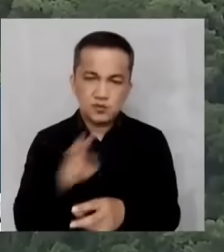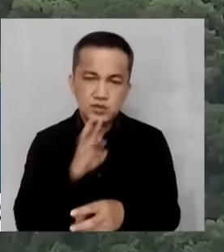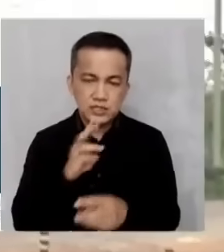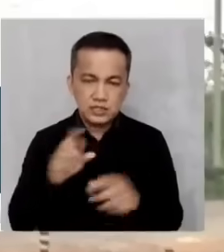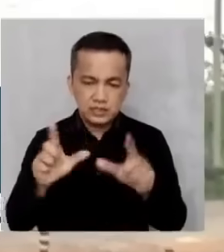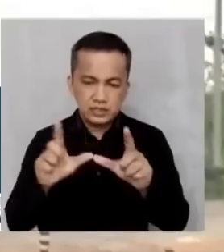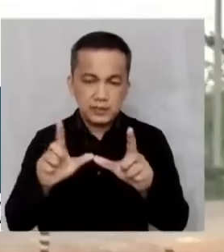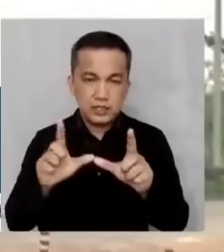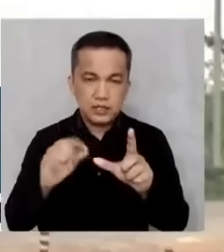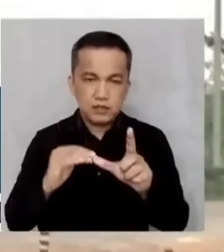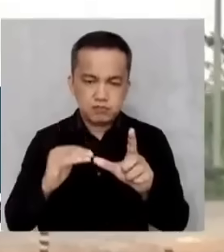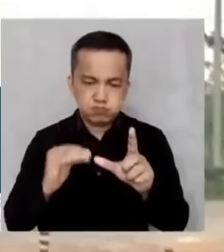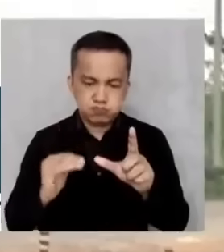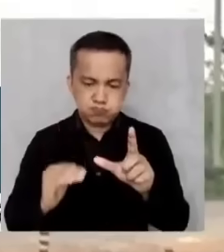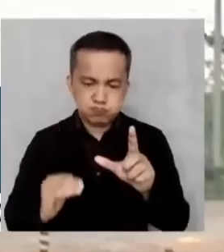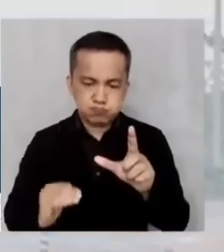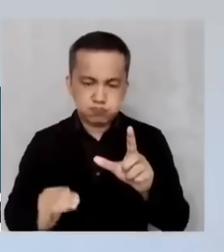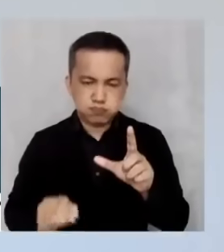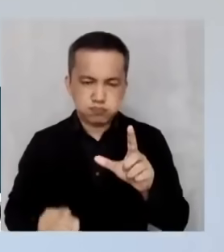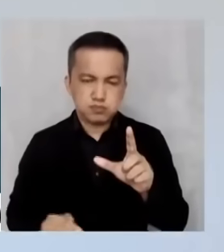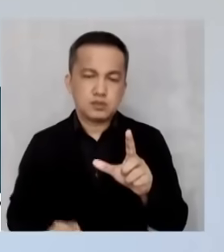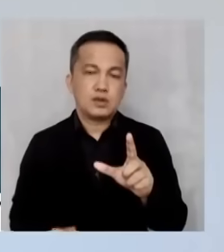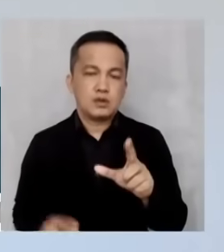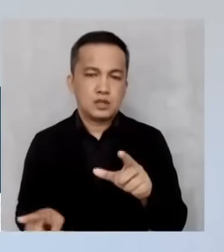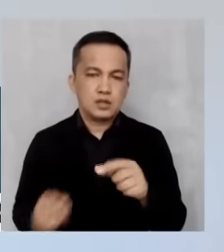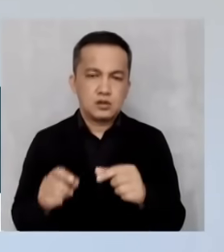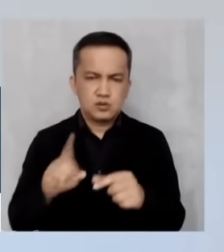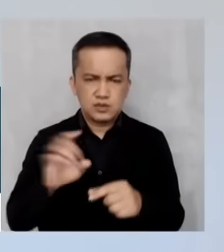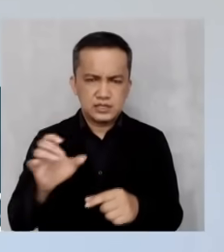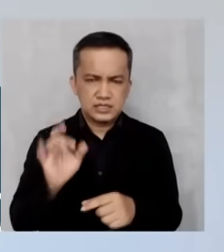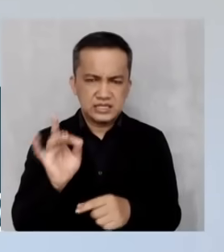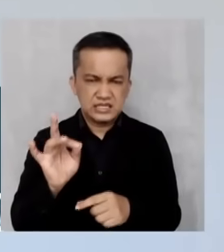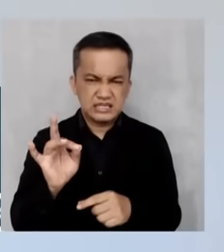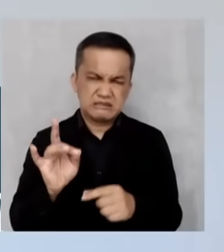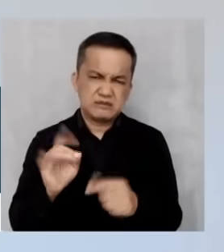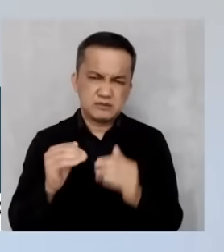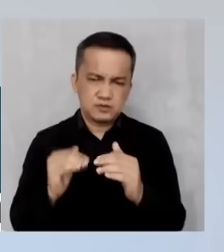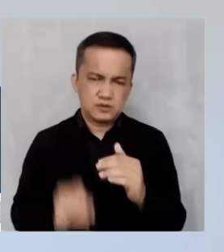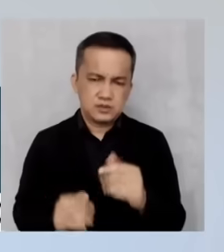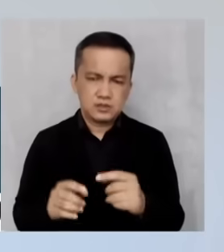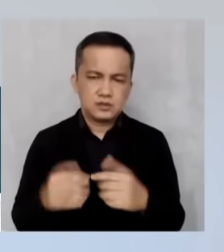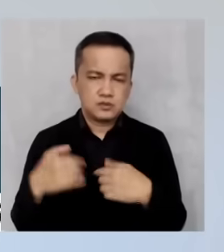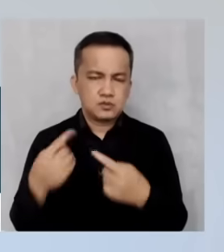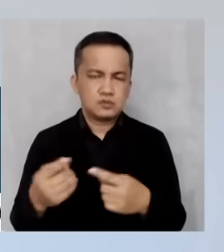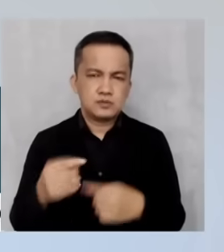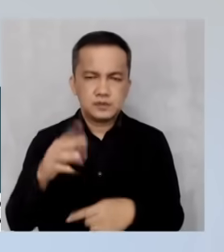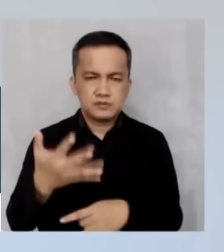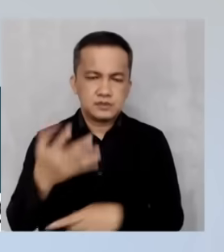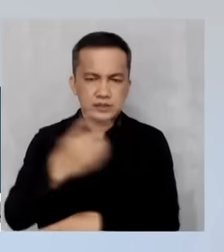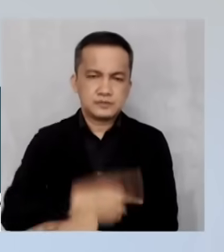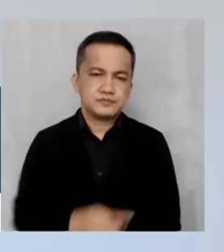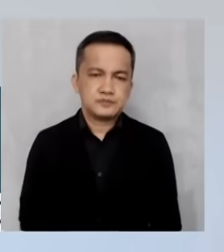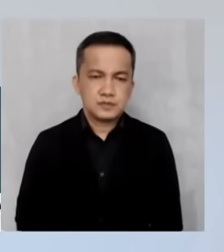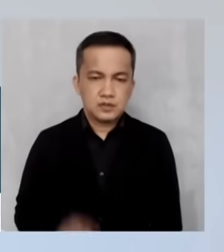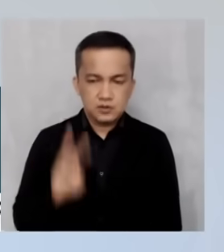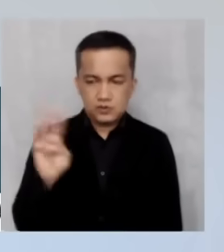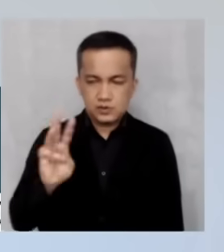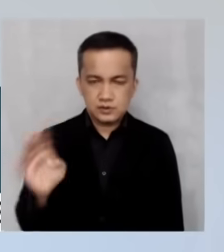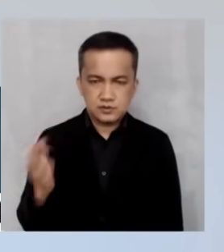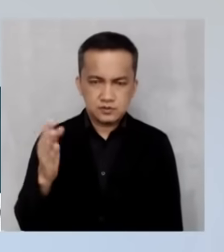to fall below the minimum operating level of 180 meters for the 5th straight day. On Wednesday morning, it